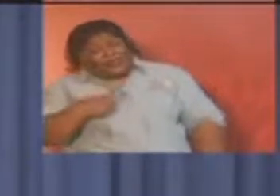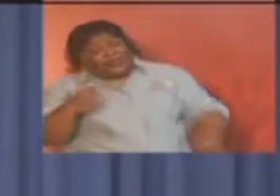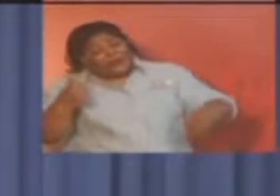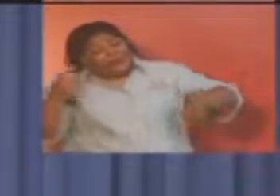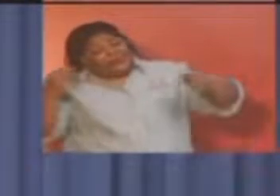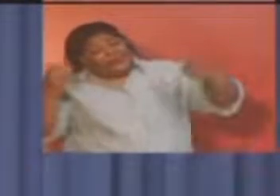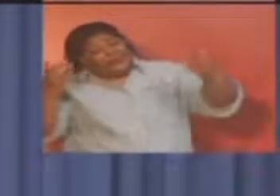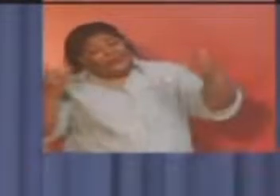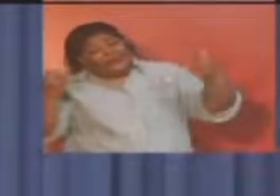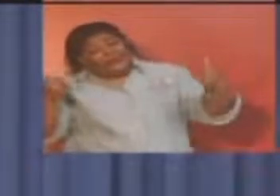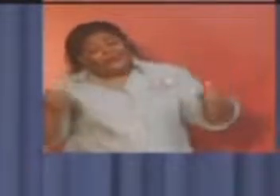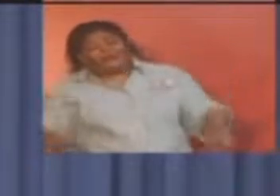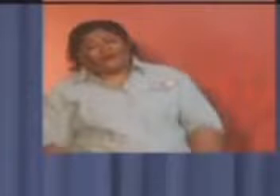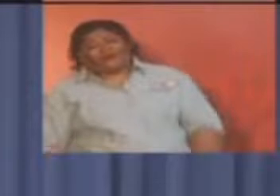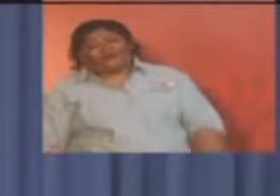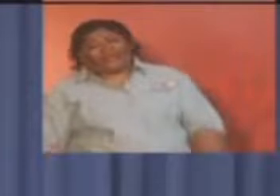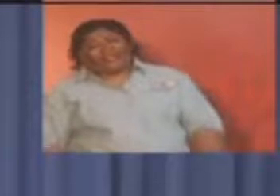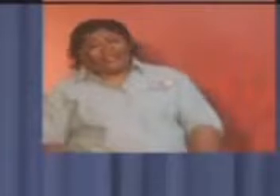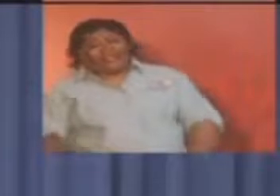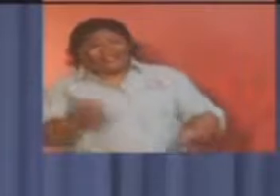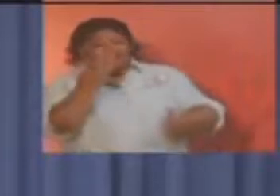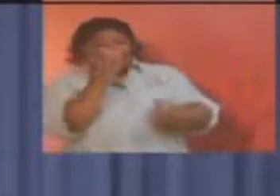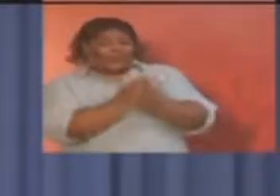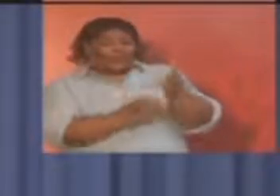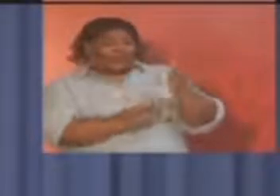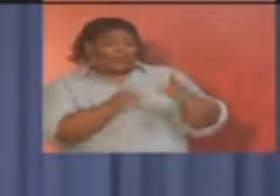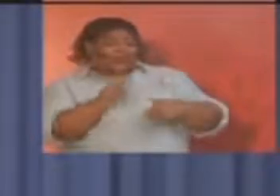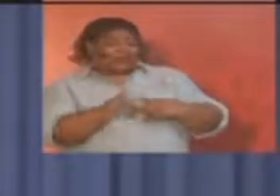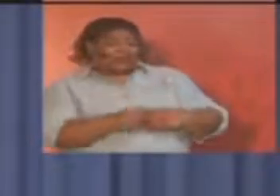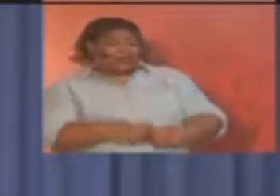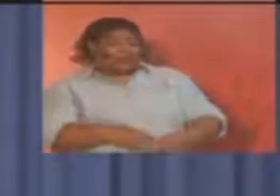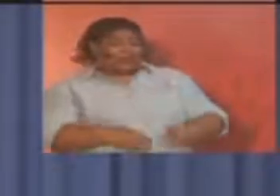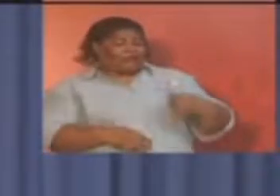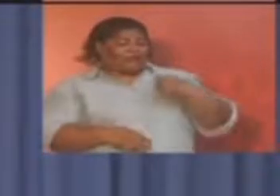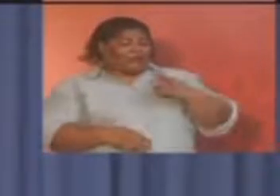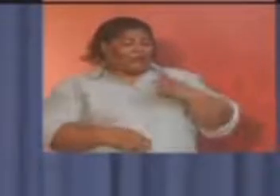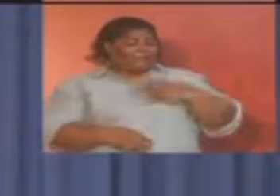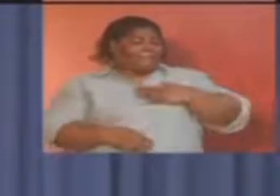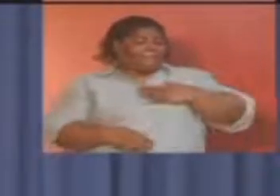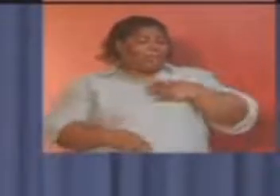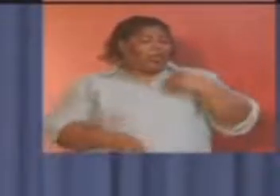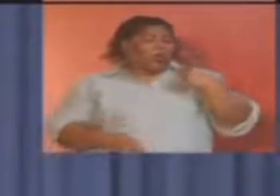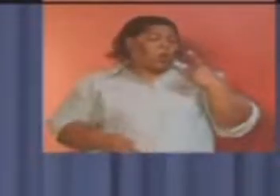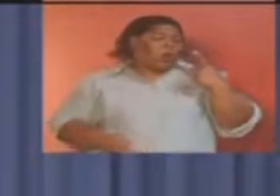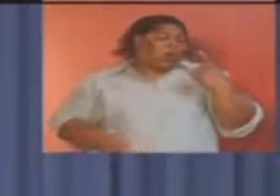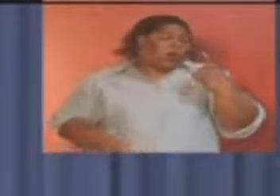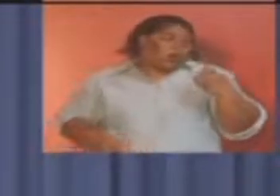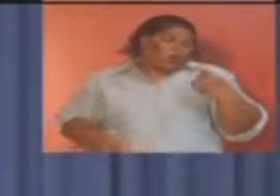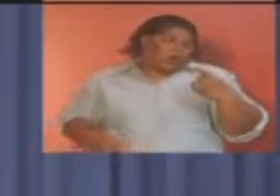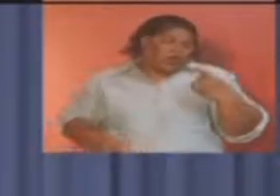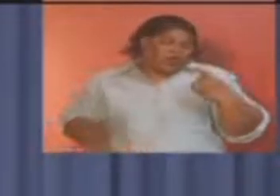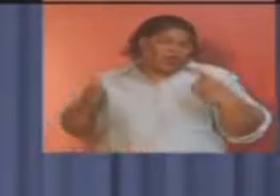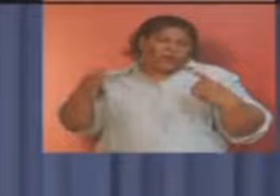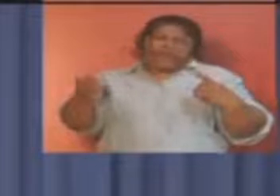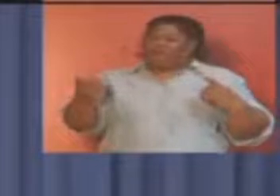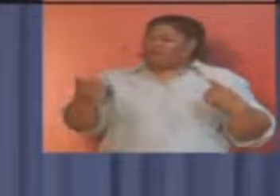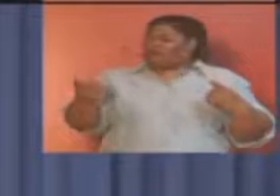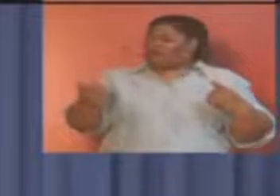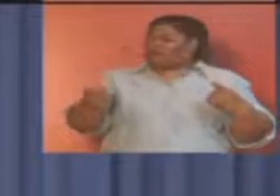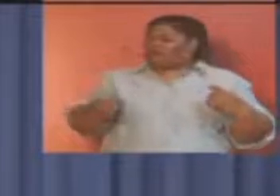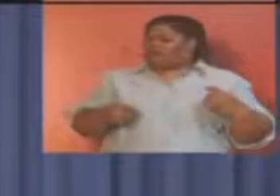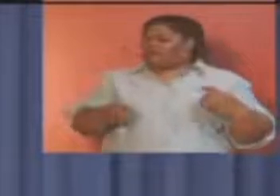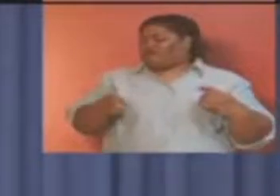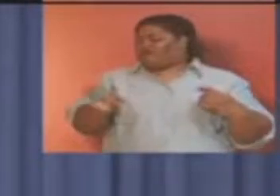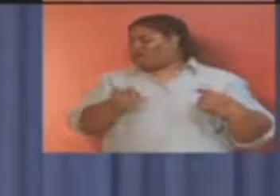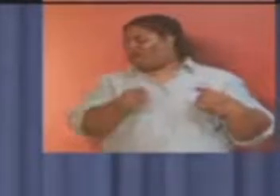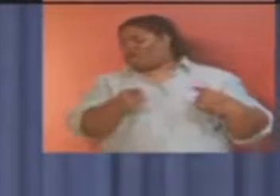your way, there are people who are saying, I only going to do it. I mean, I saw a picture in a paper today, and one of you